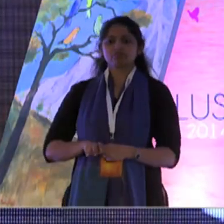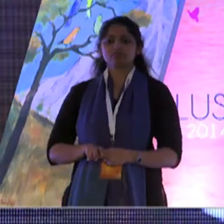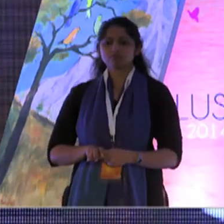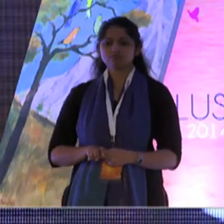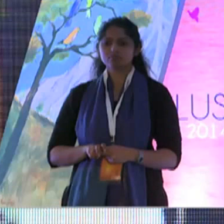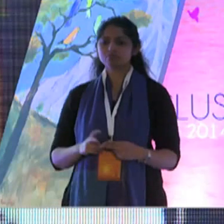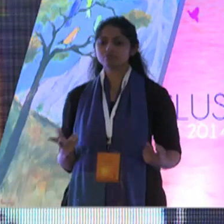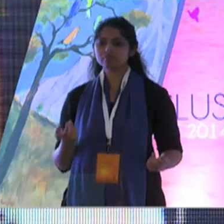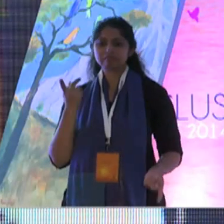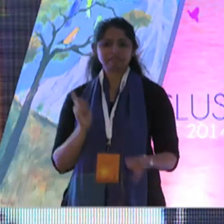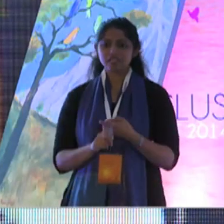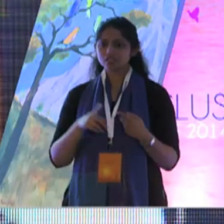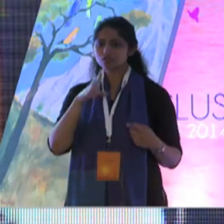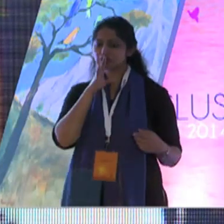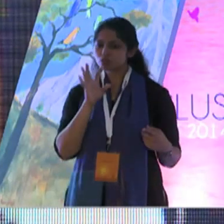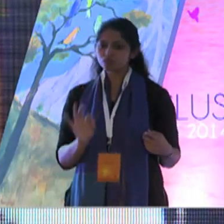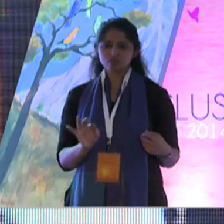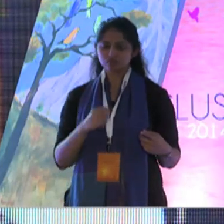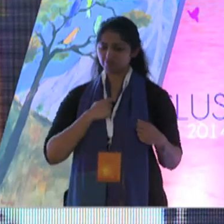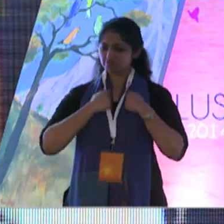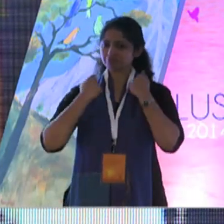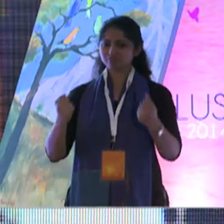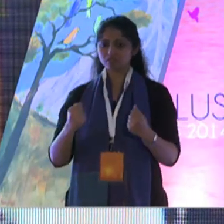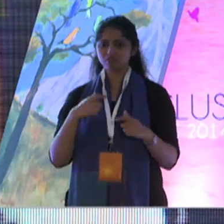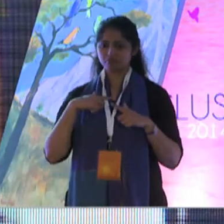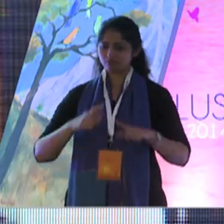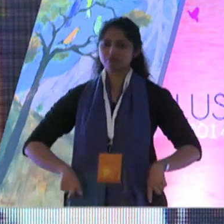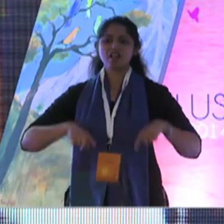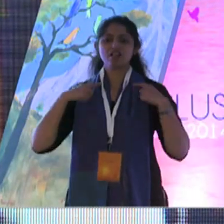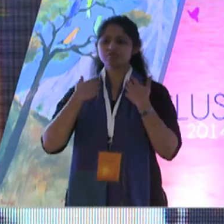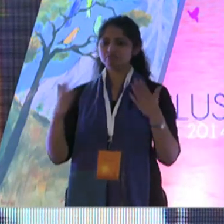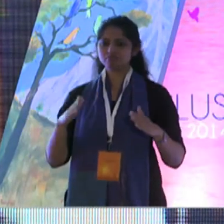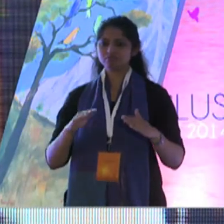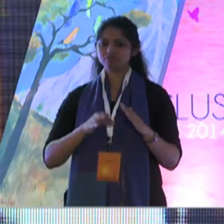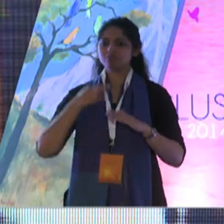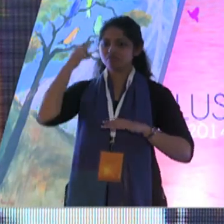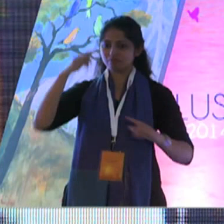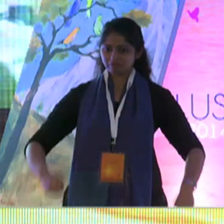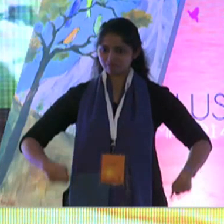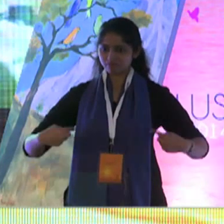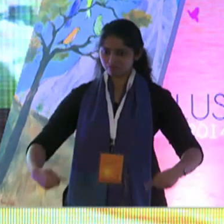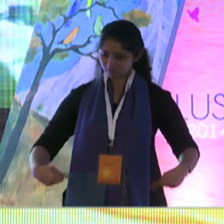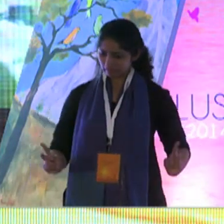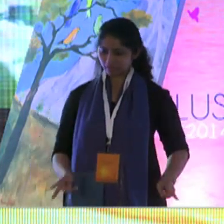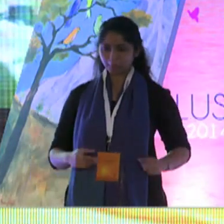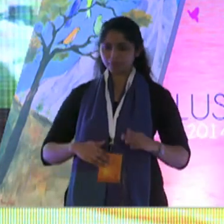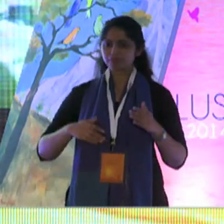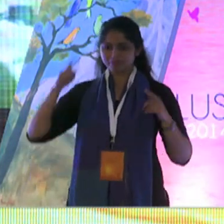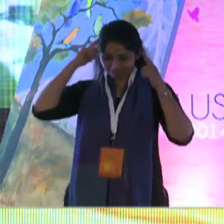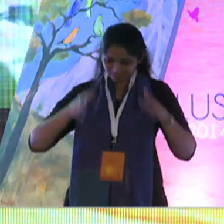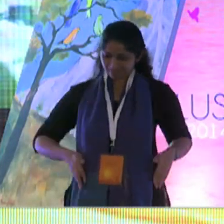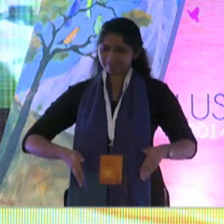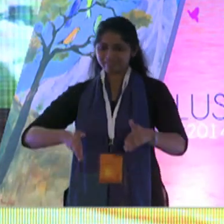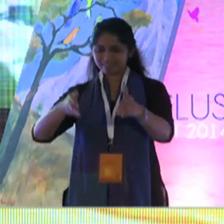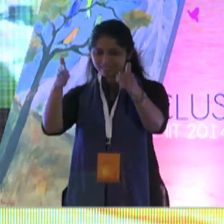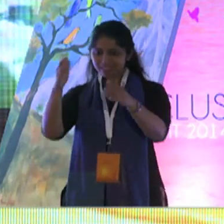She has such an indomitable will. She completed her journey to the world's highest motorable road in Khardungla. She appeared